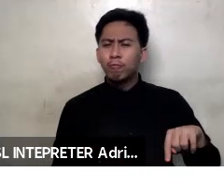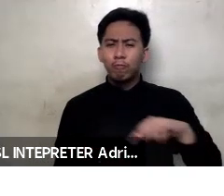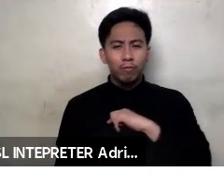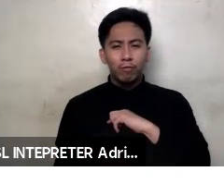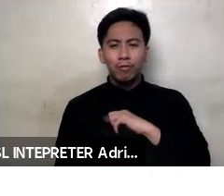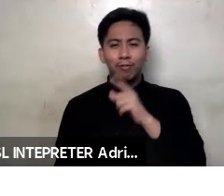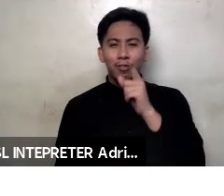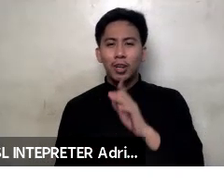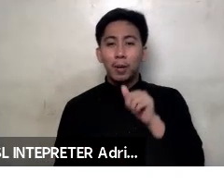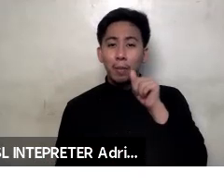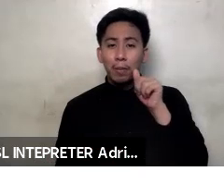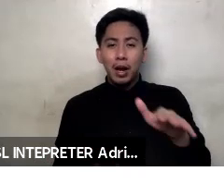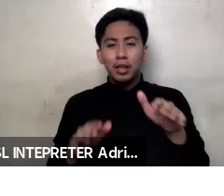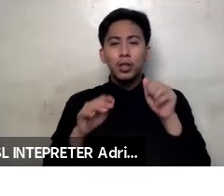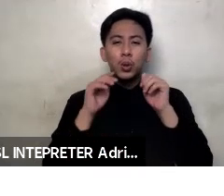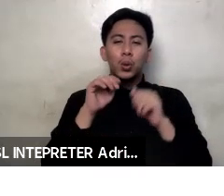God bless you all.